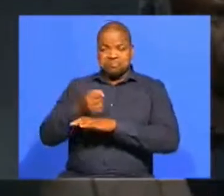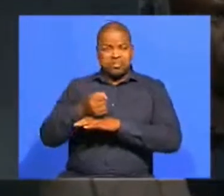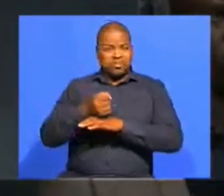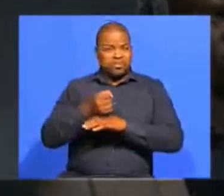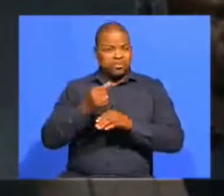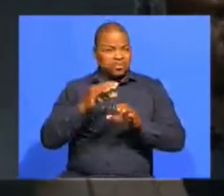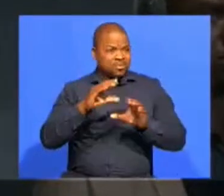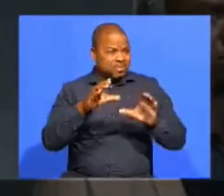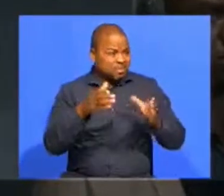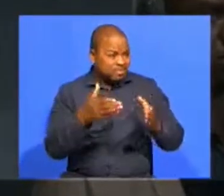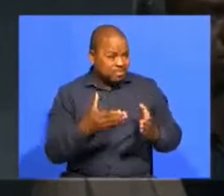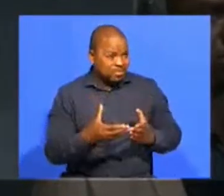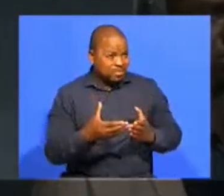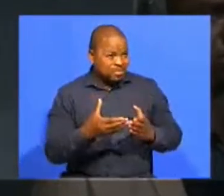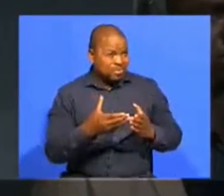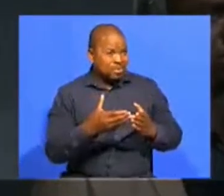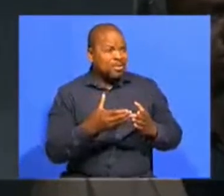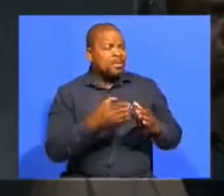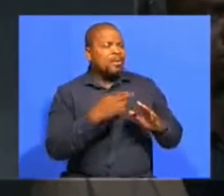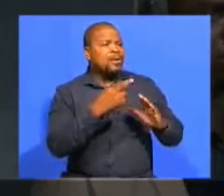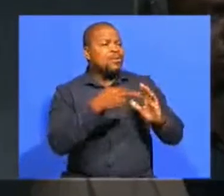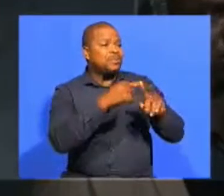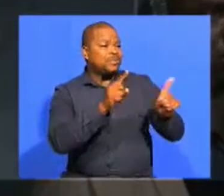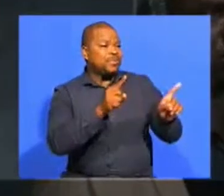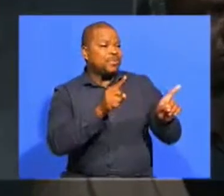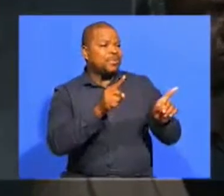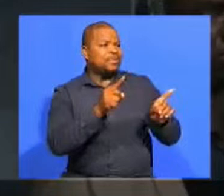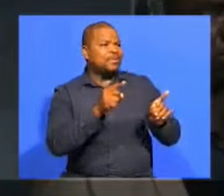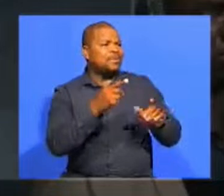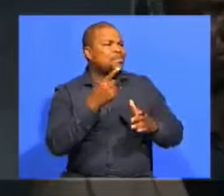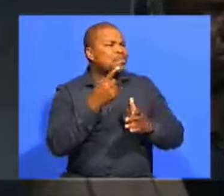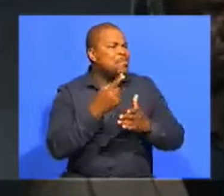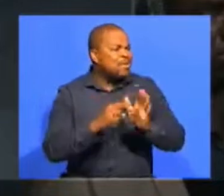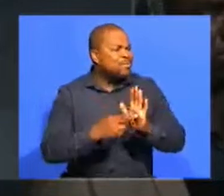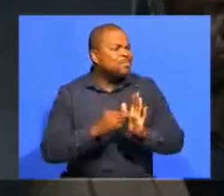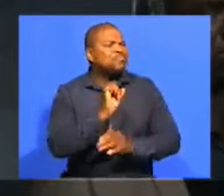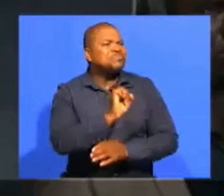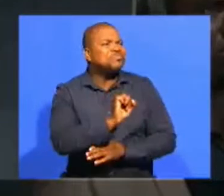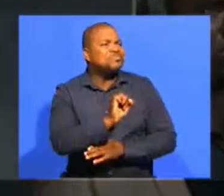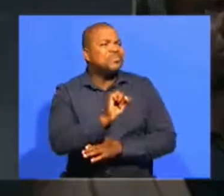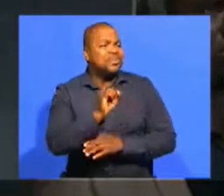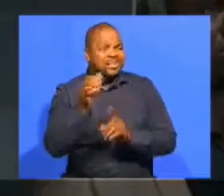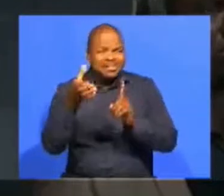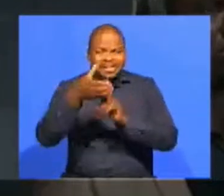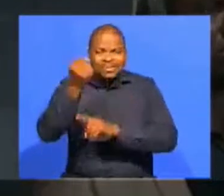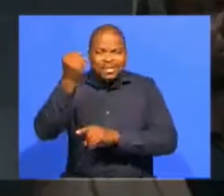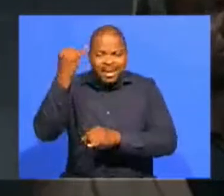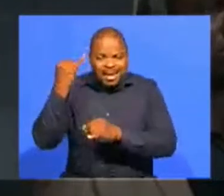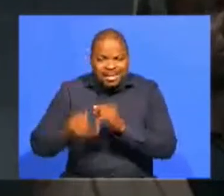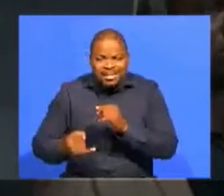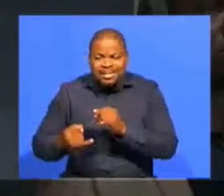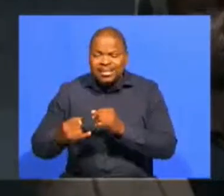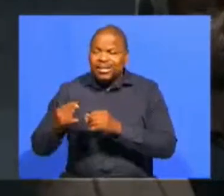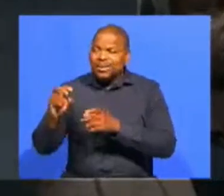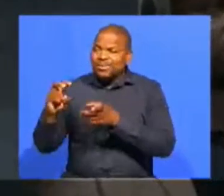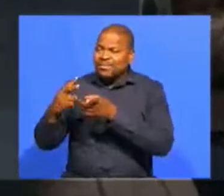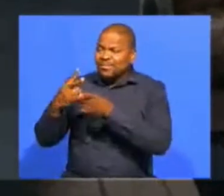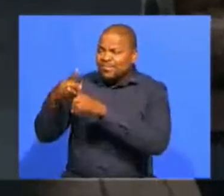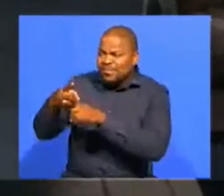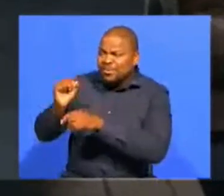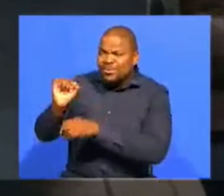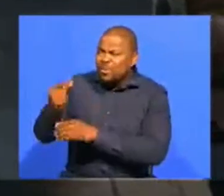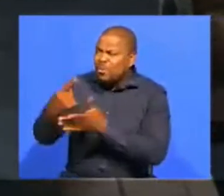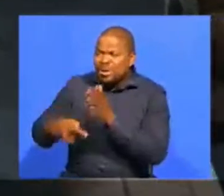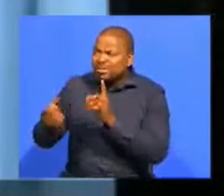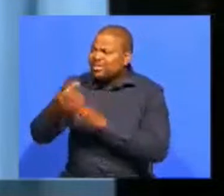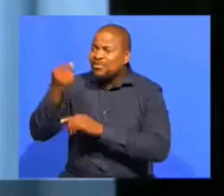range of portfolios. What exactly are you aiming to achieve at the end of this tour with your delegation?